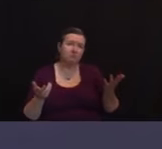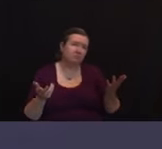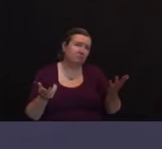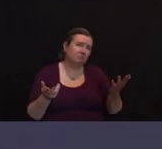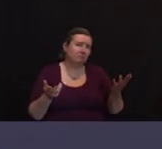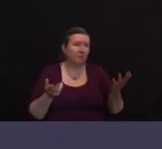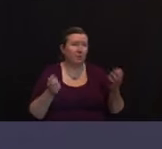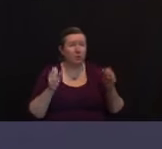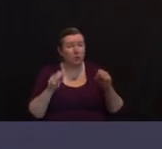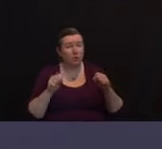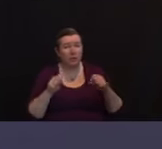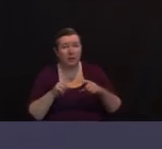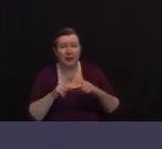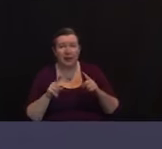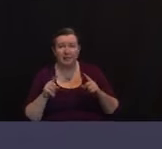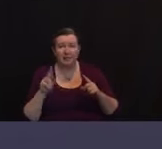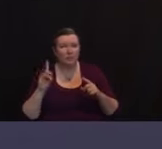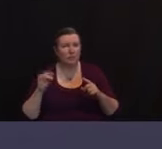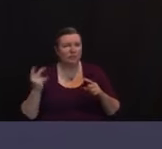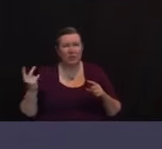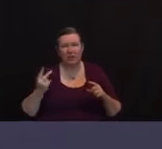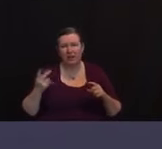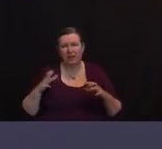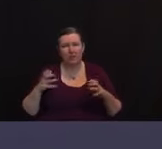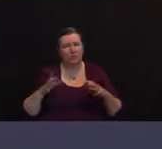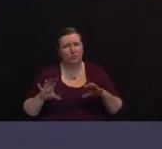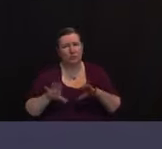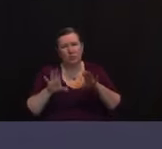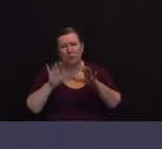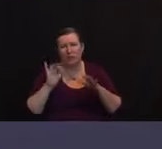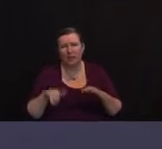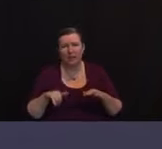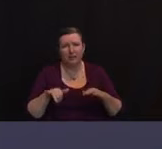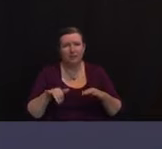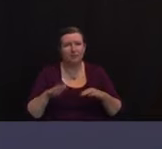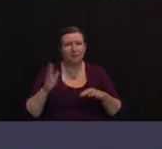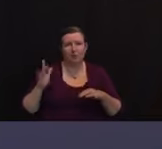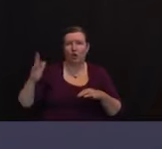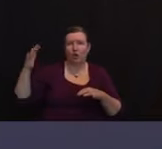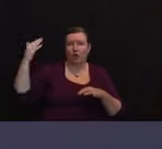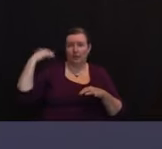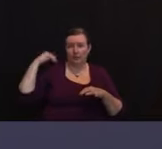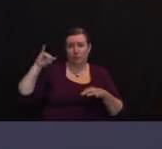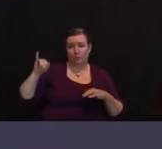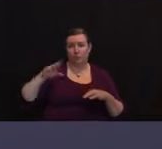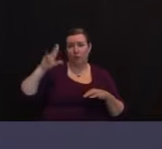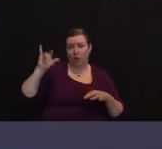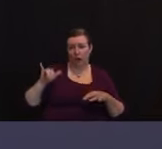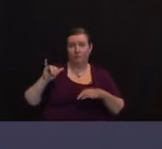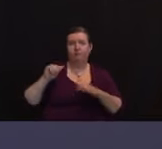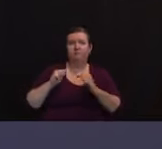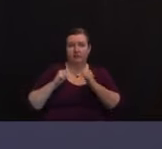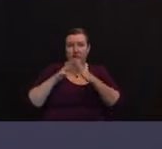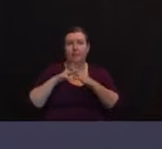that already. Early on, Judy established the 3 big regions for the